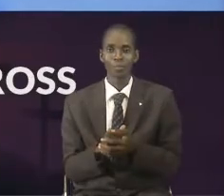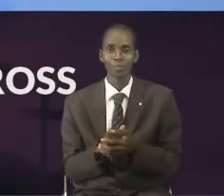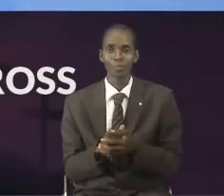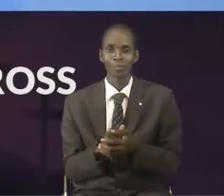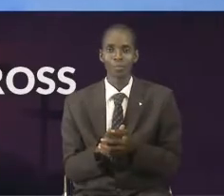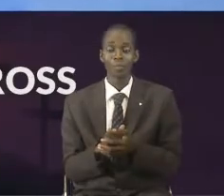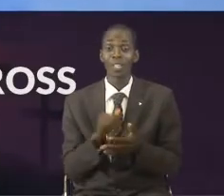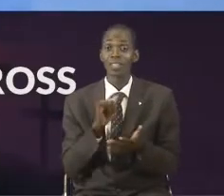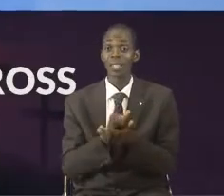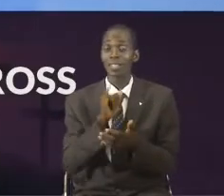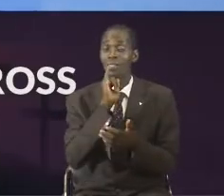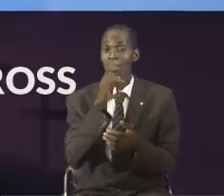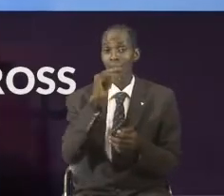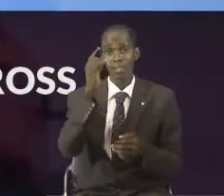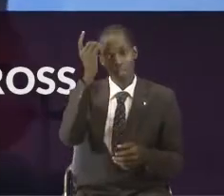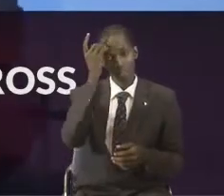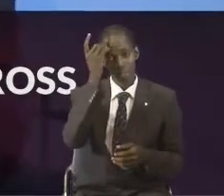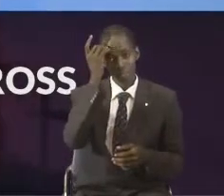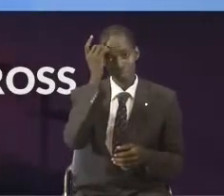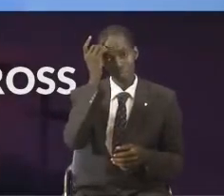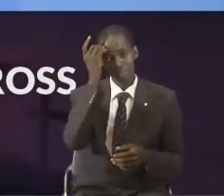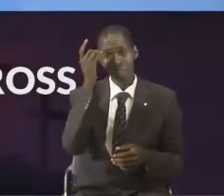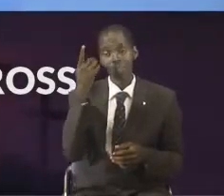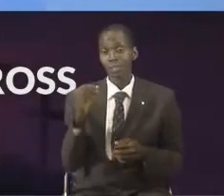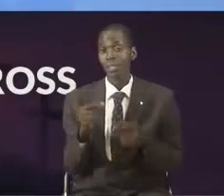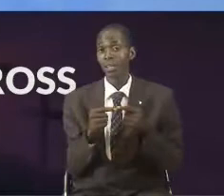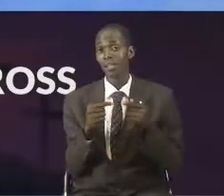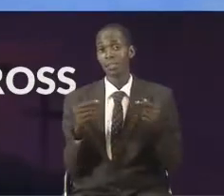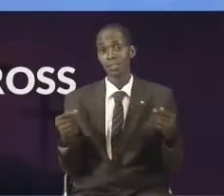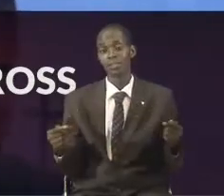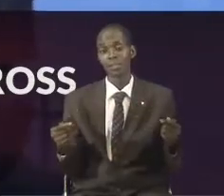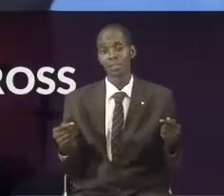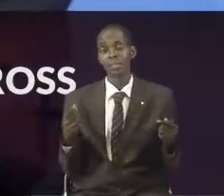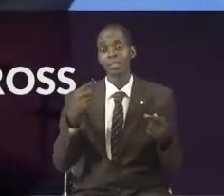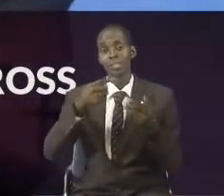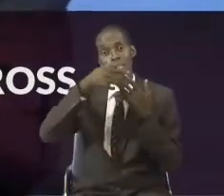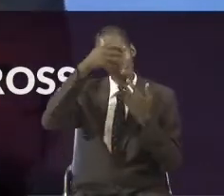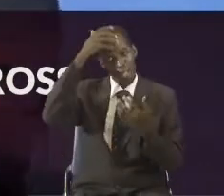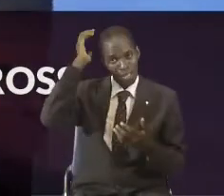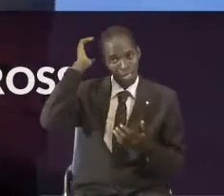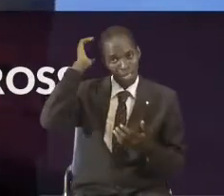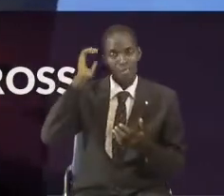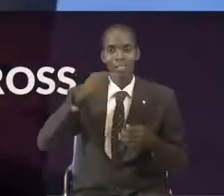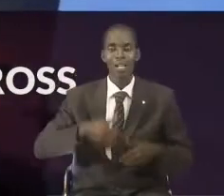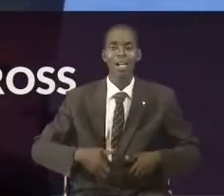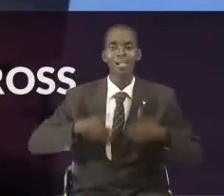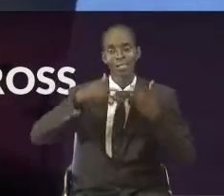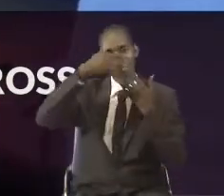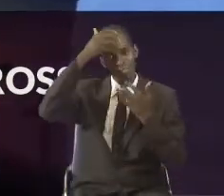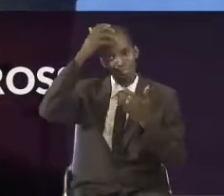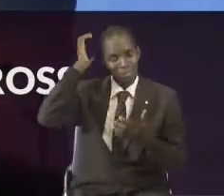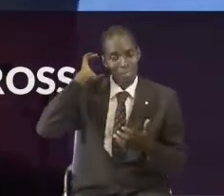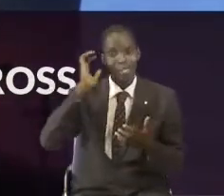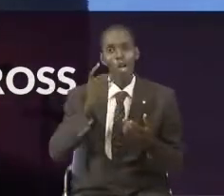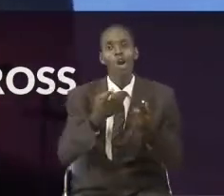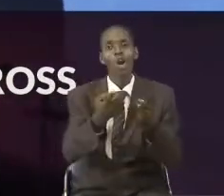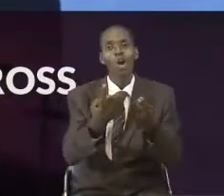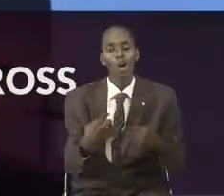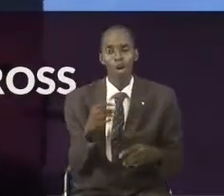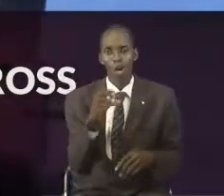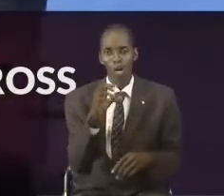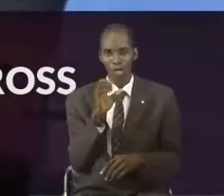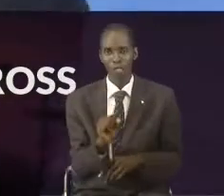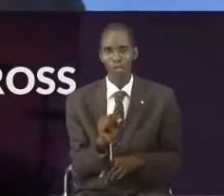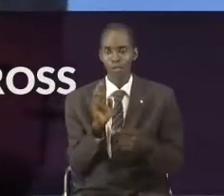to destroy. That's the devil, the adversary, the